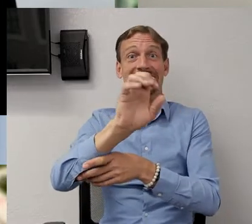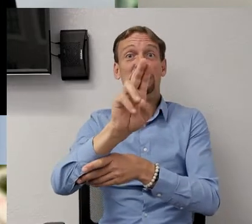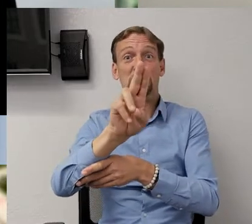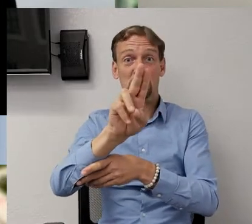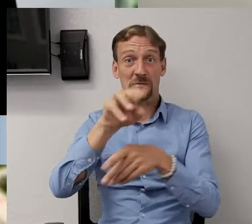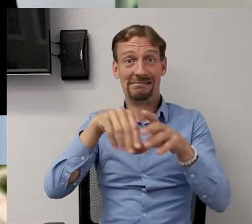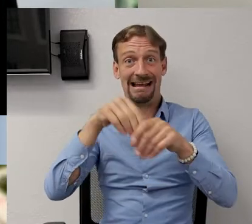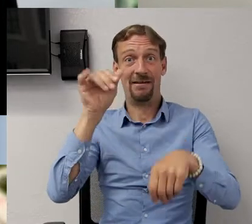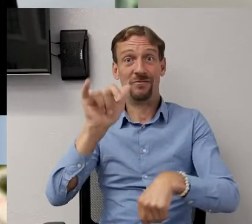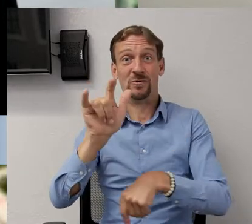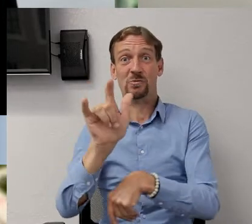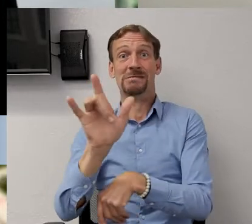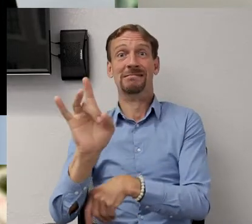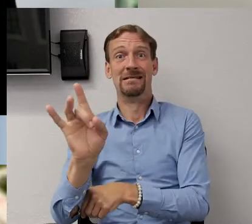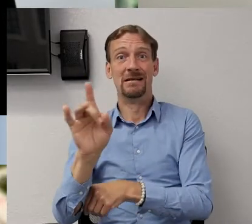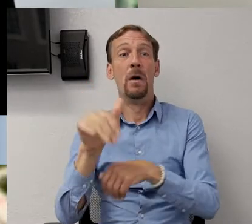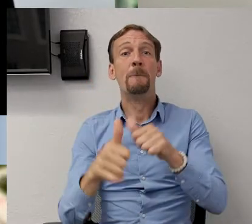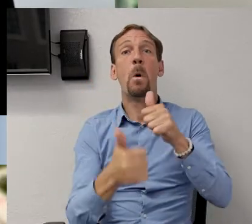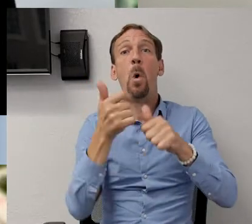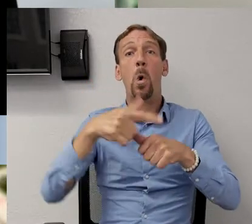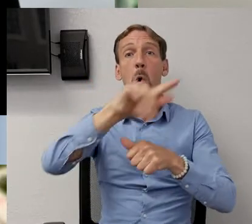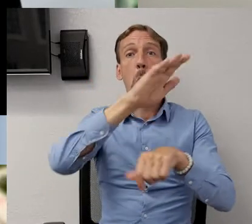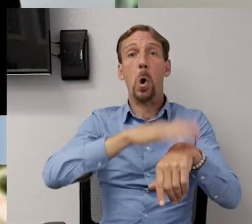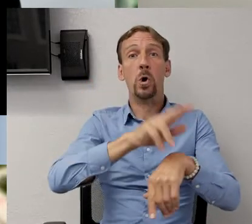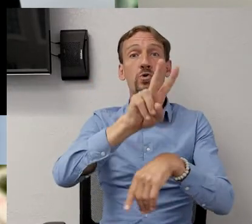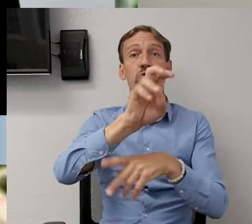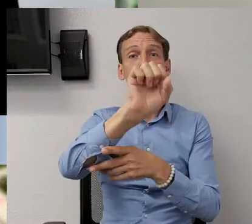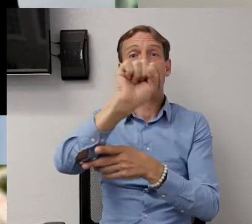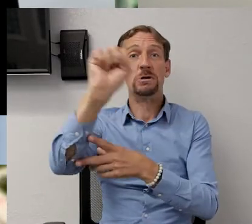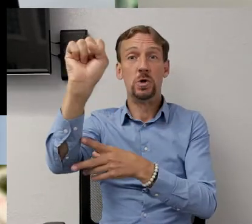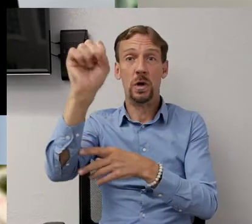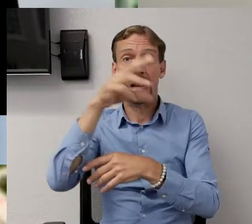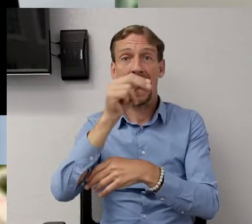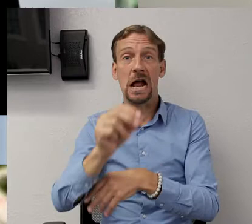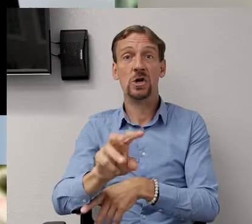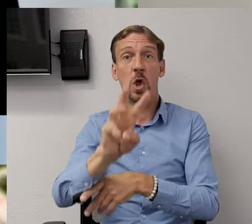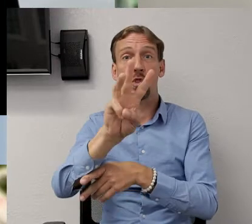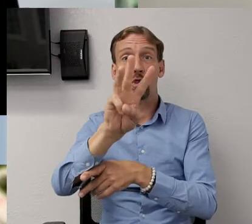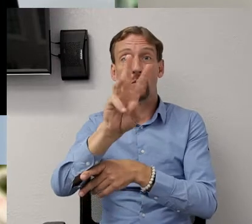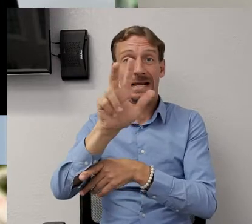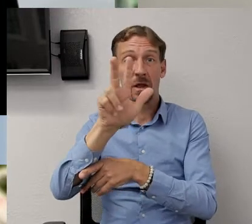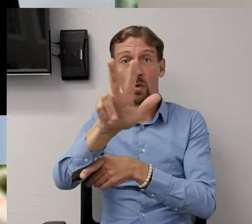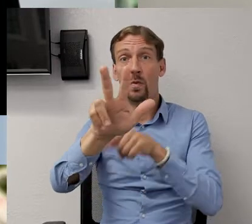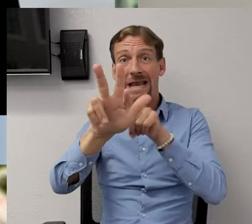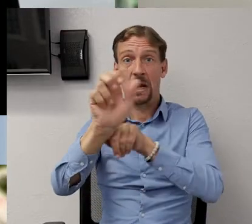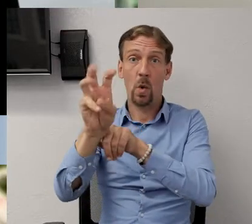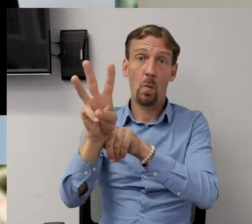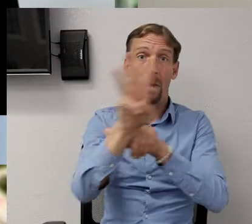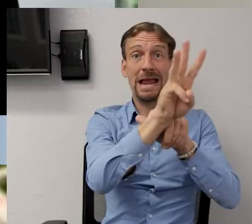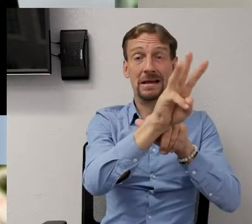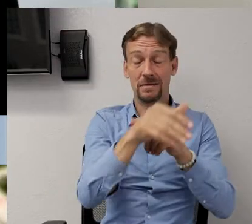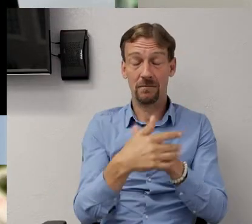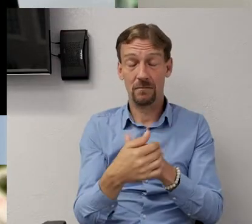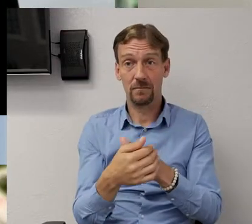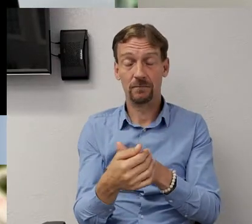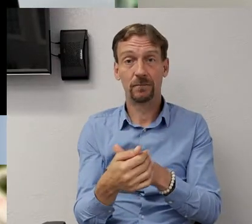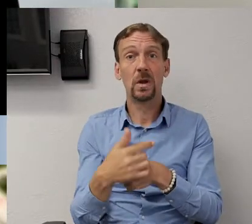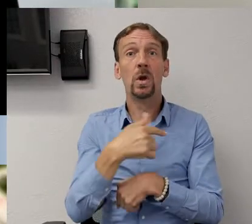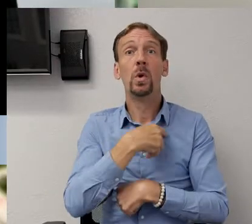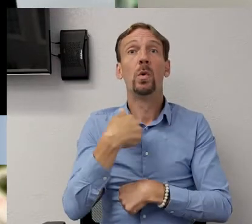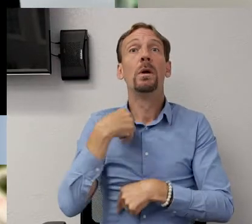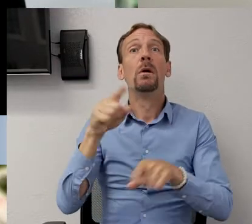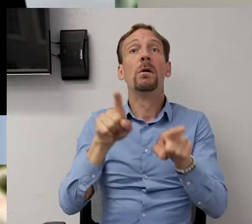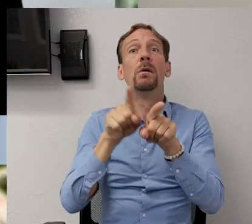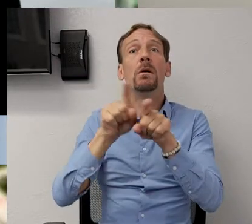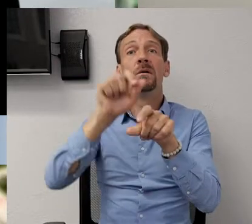The remainder of them are on 2 South and 3 West, and then just recently we converted